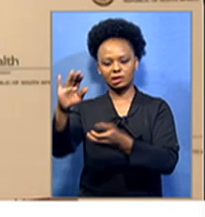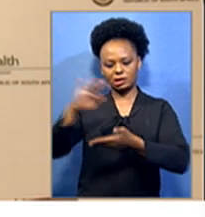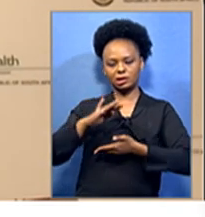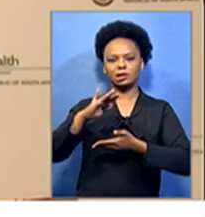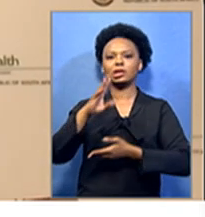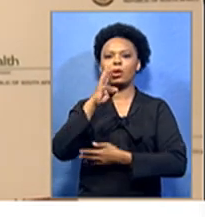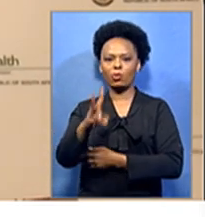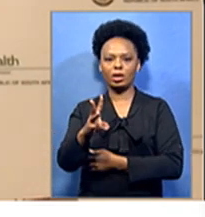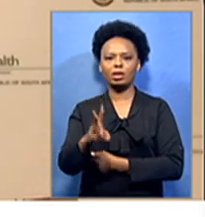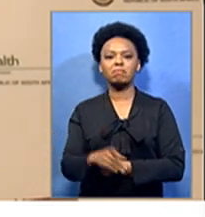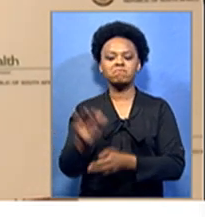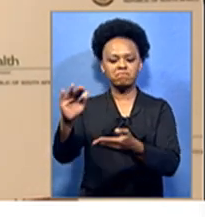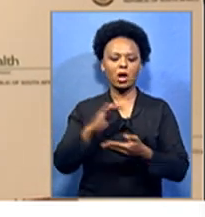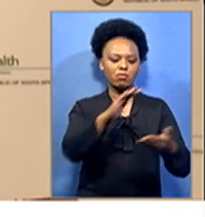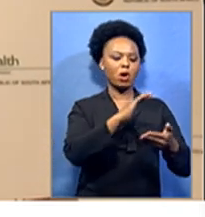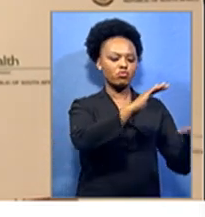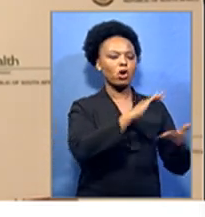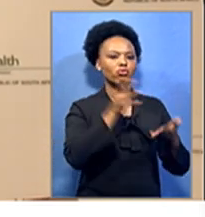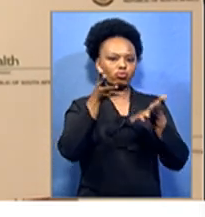be receiving the